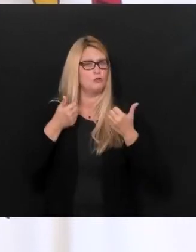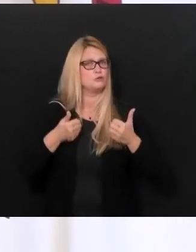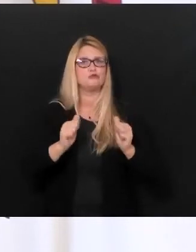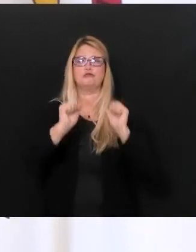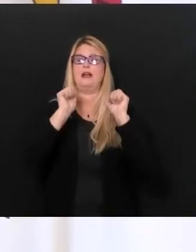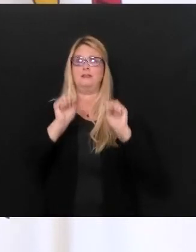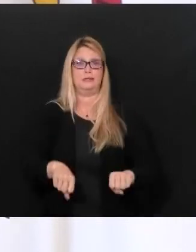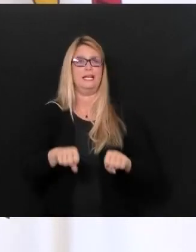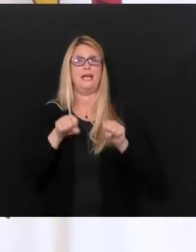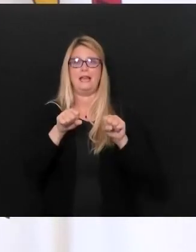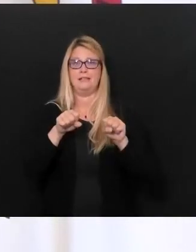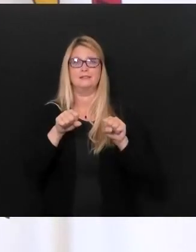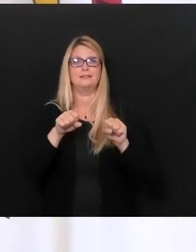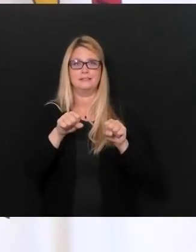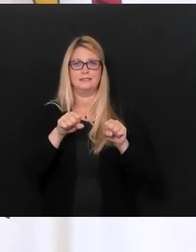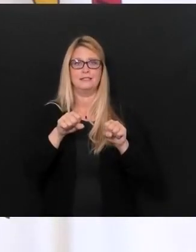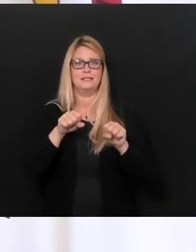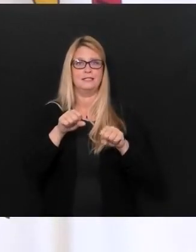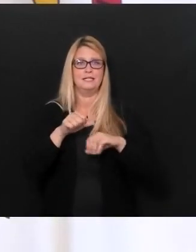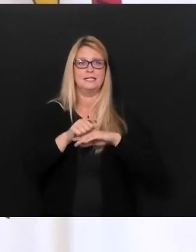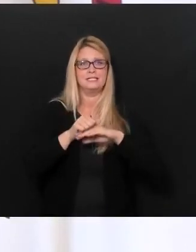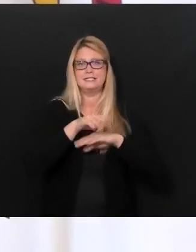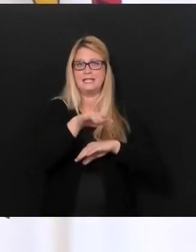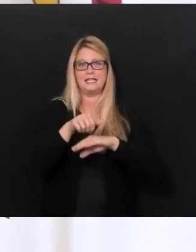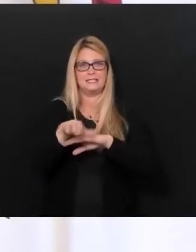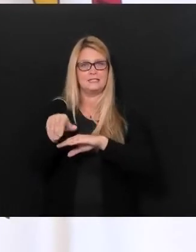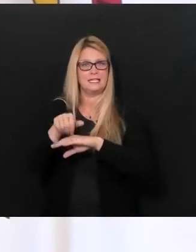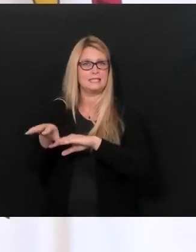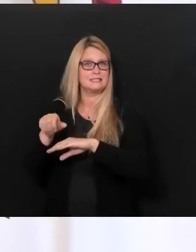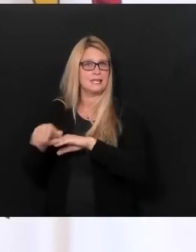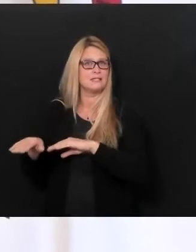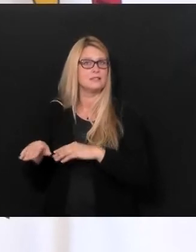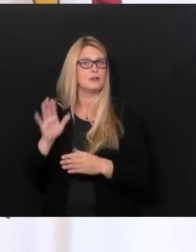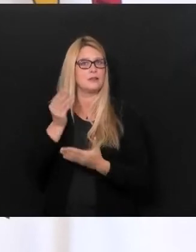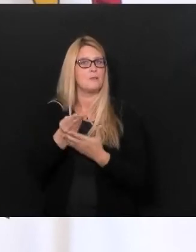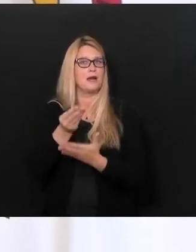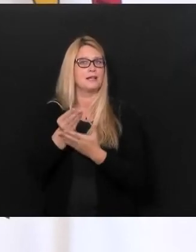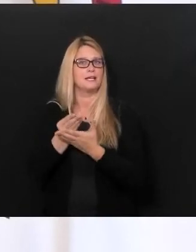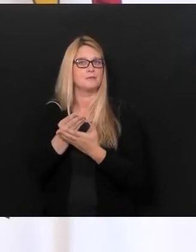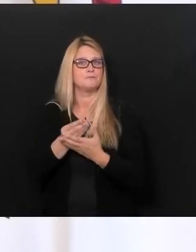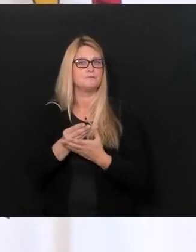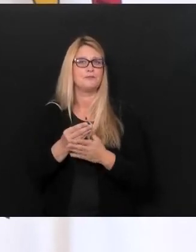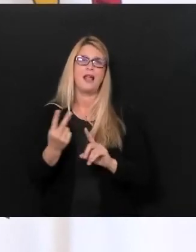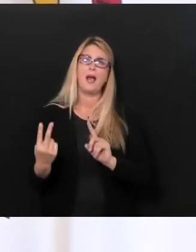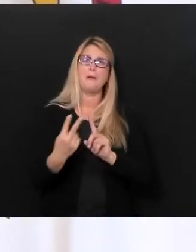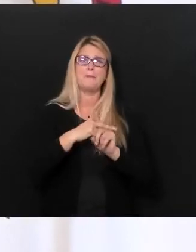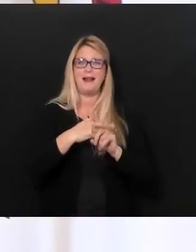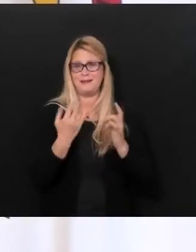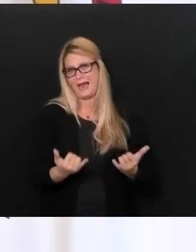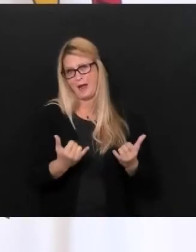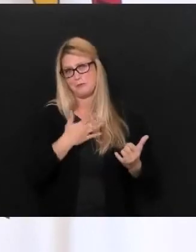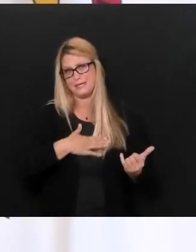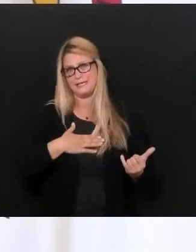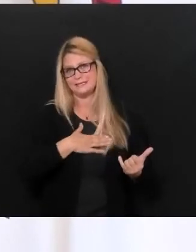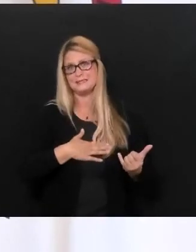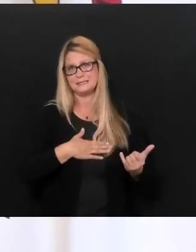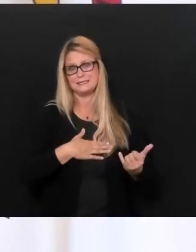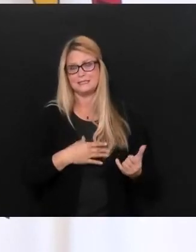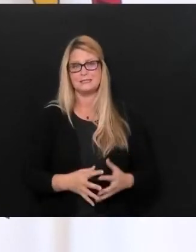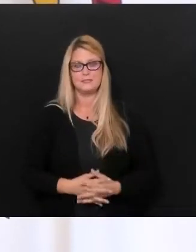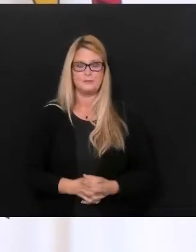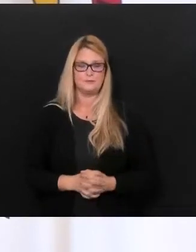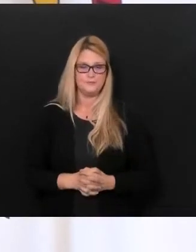as hard as in us to be able to have the dollars available to get them to you. Get your applications in, please. And we